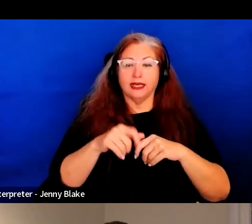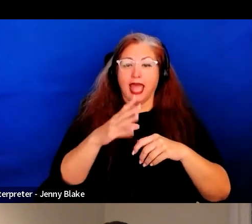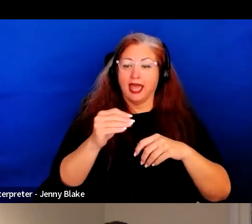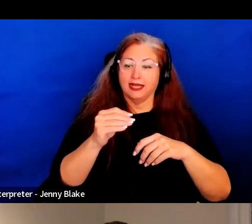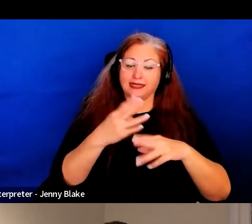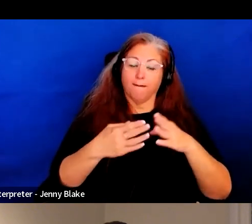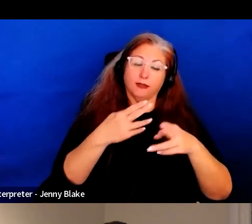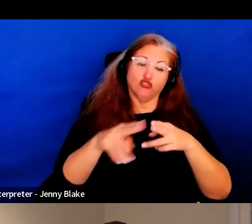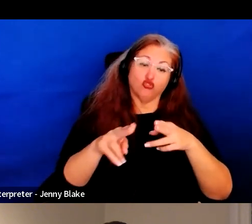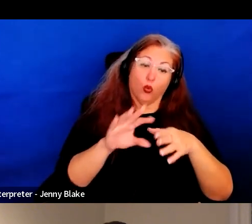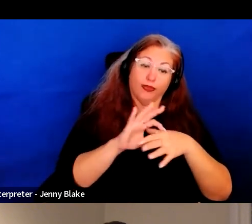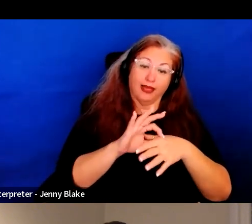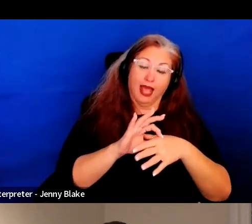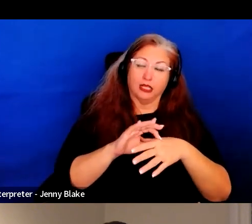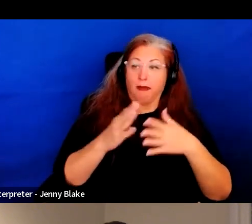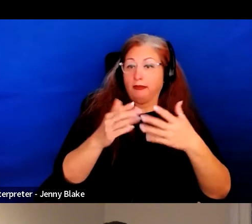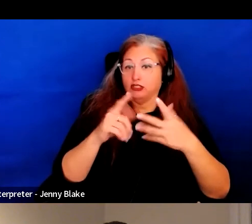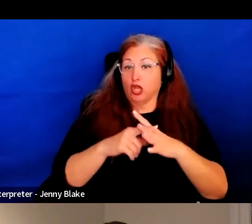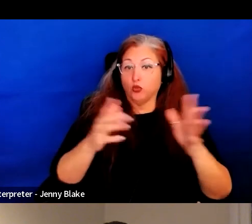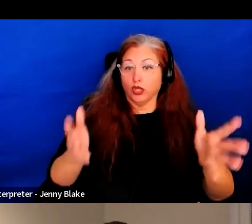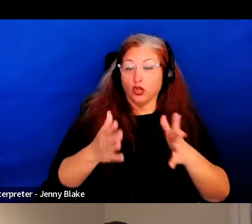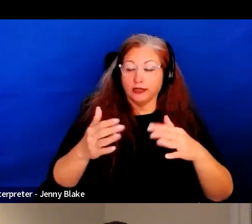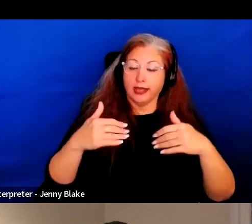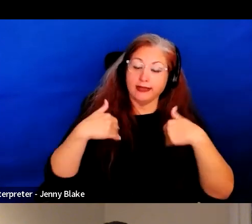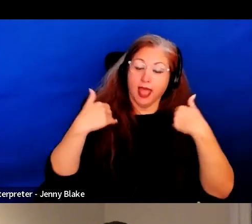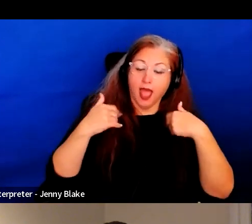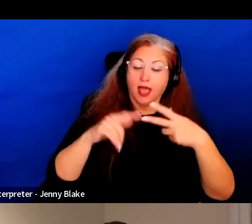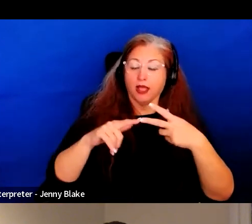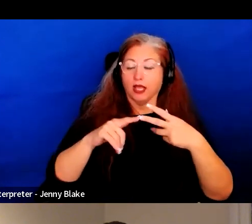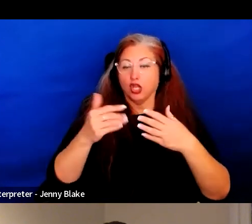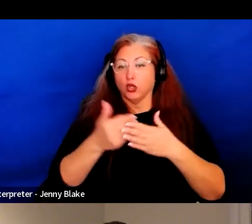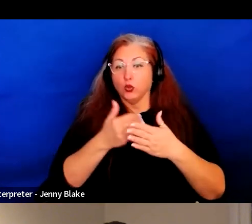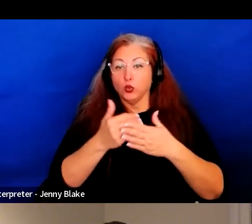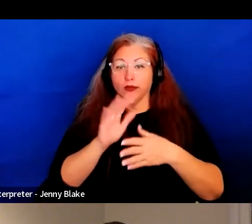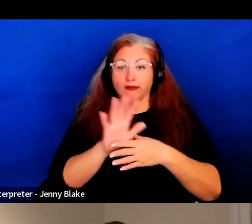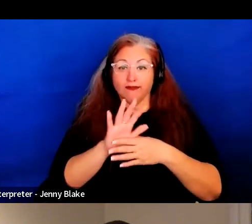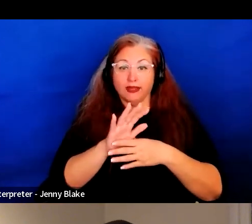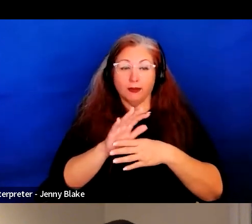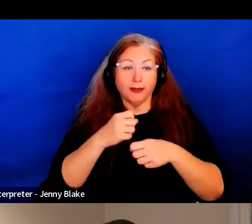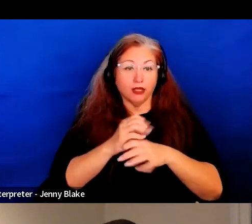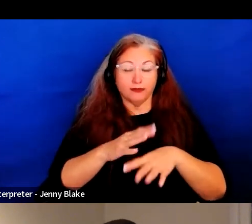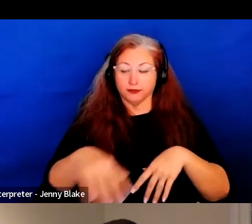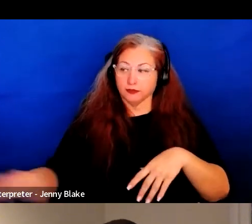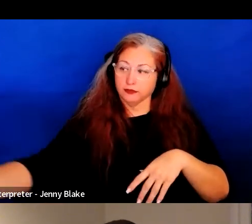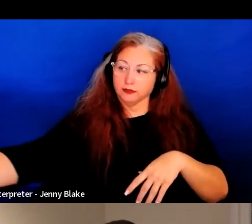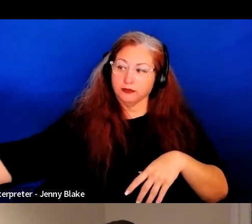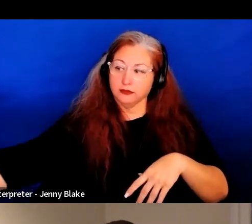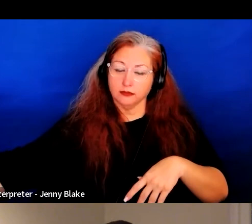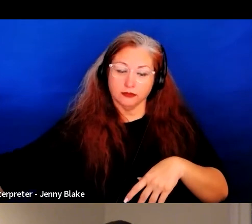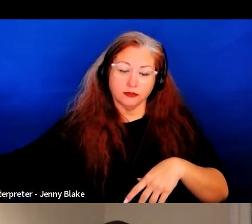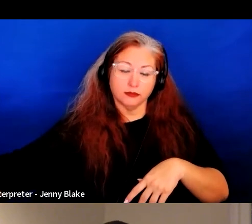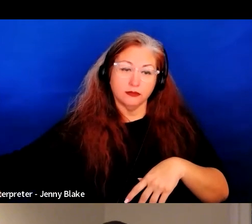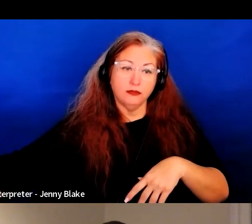shorter content can really encourage younger and developing filmmakers to come along too. I think also PBS does have